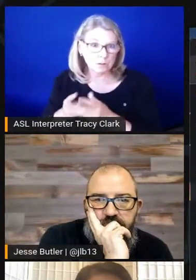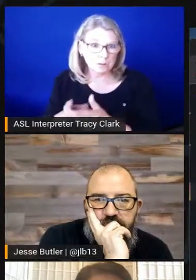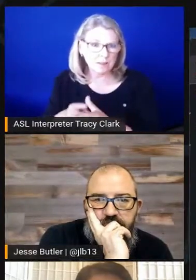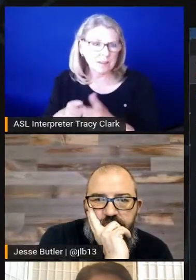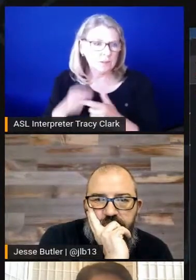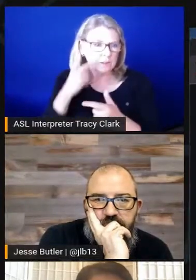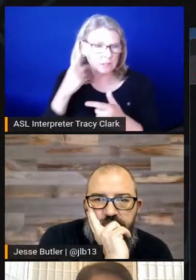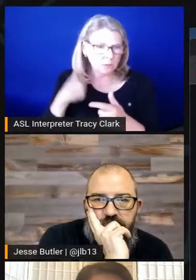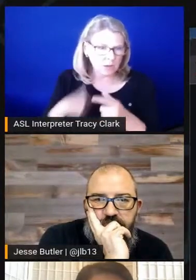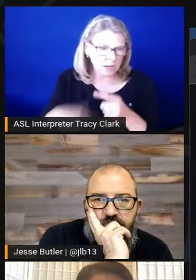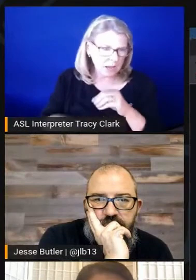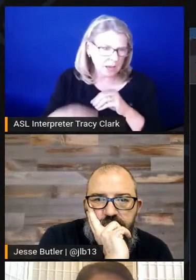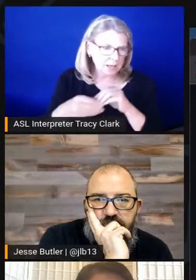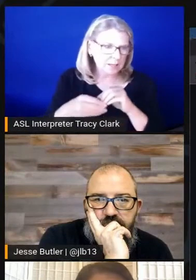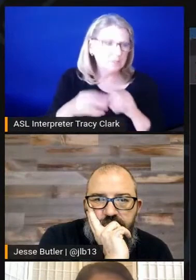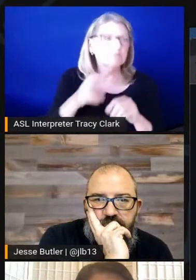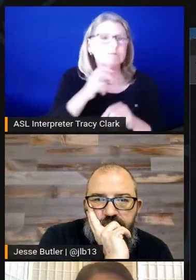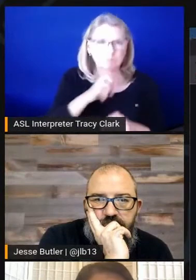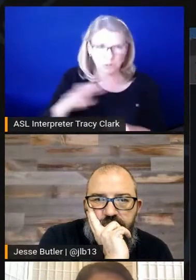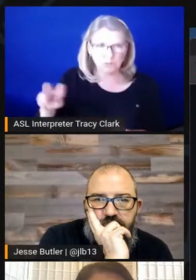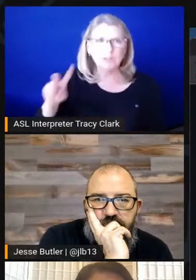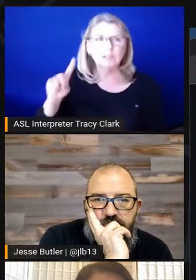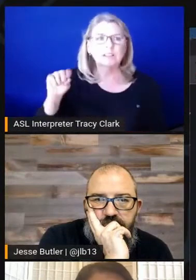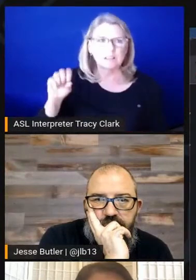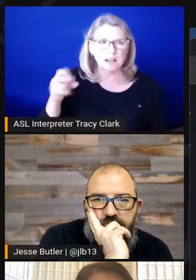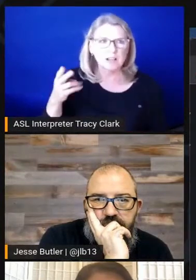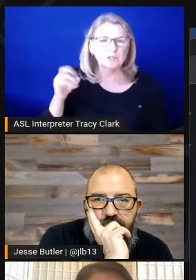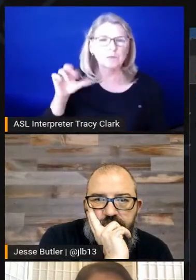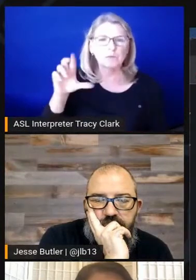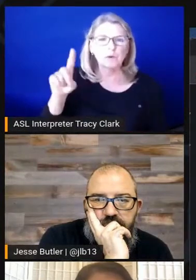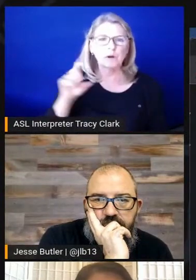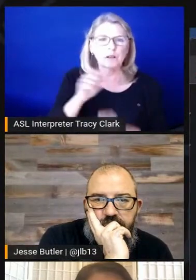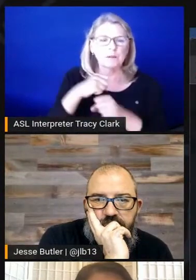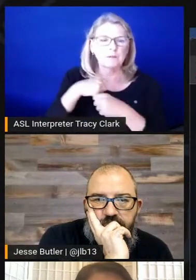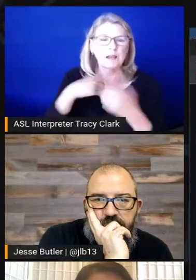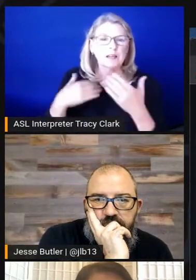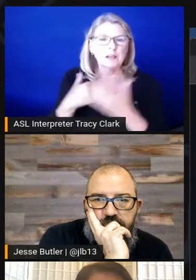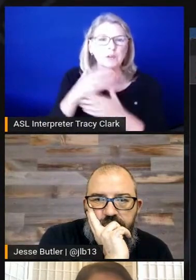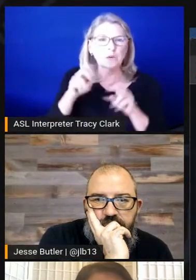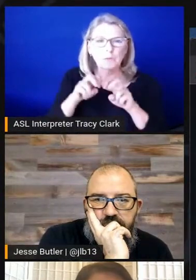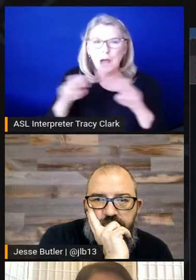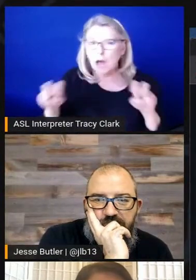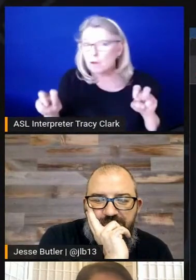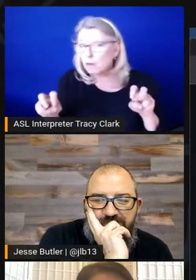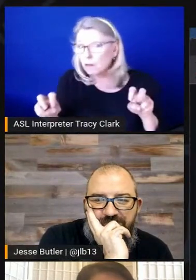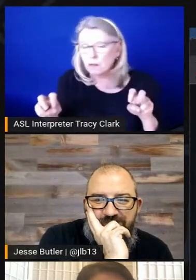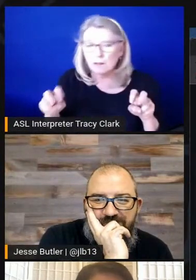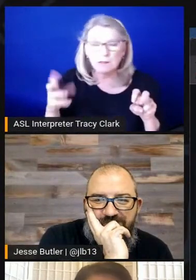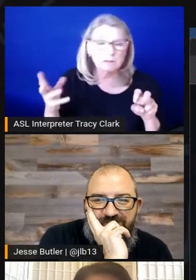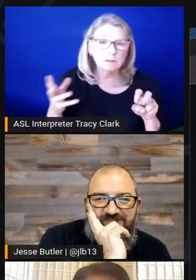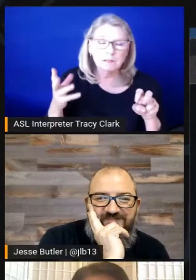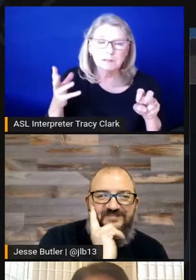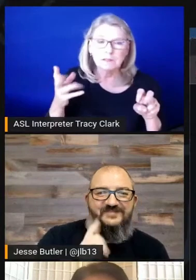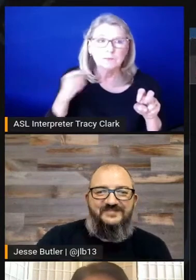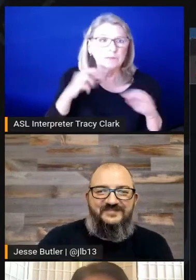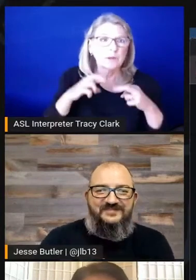our dashboard, create a new panel. This has been happening for some reason. I don't know why, but refreshing always